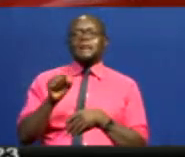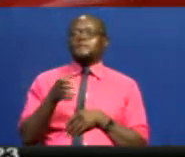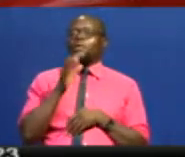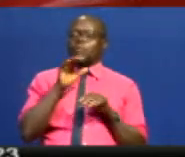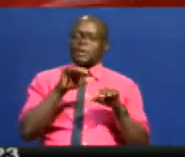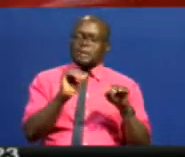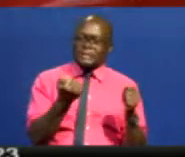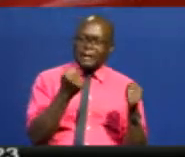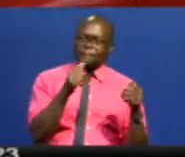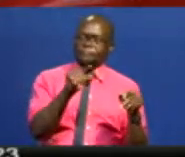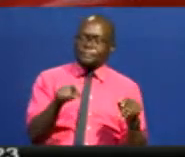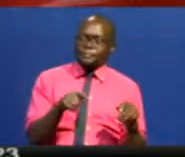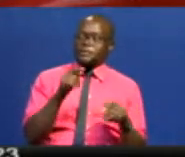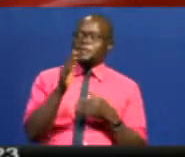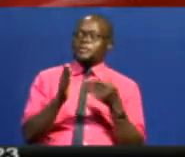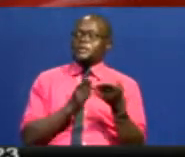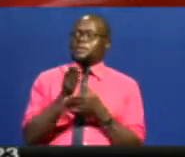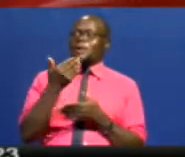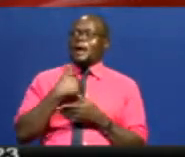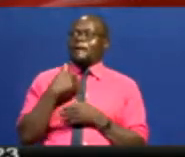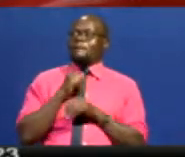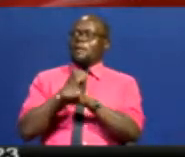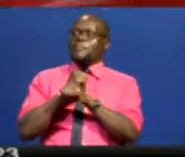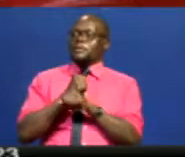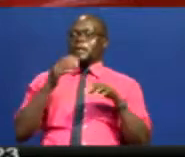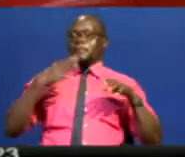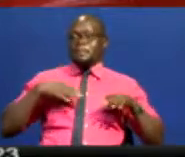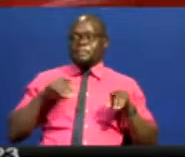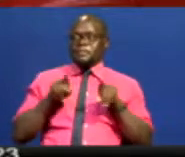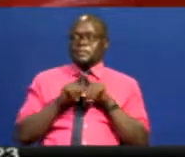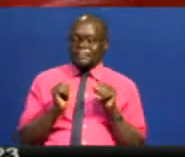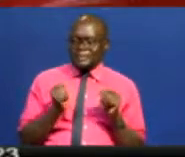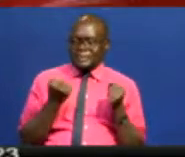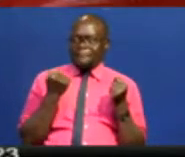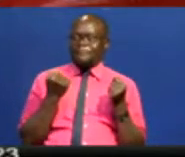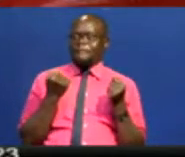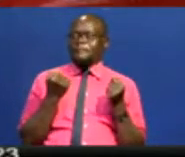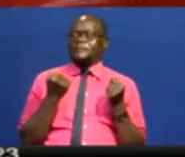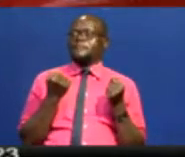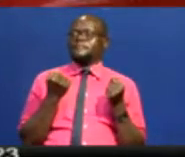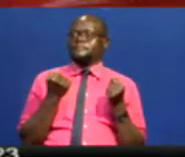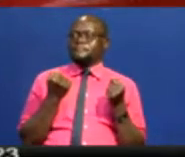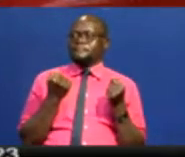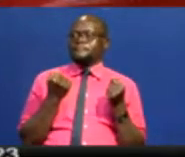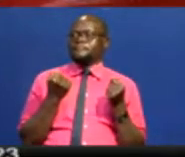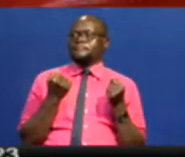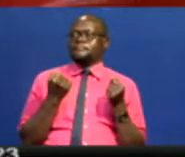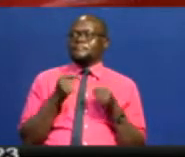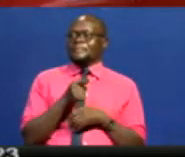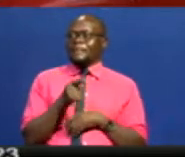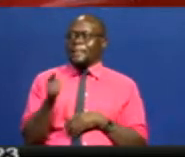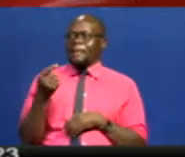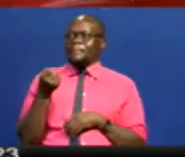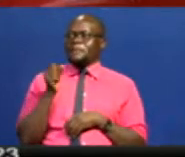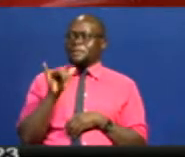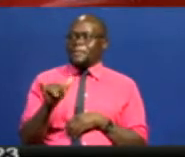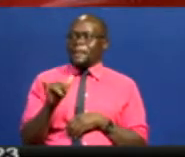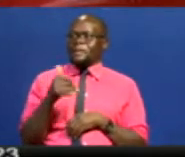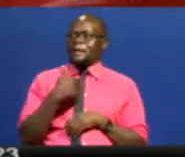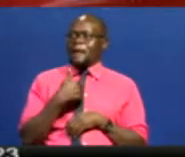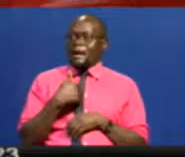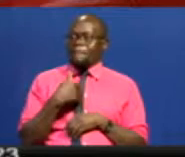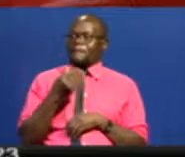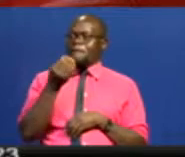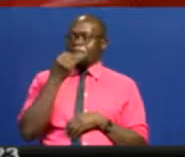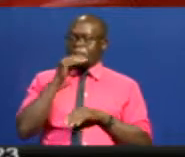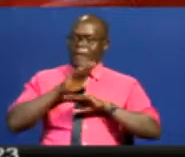can ensure we have protected our people and safeguarded and protected them so that we can have food